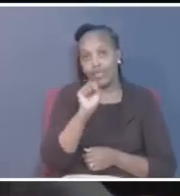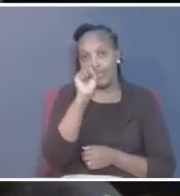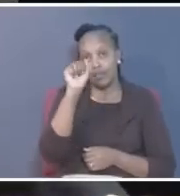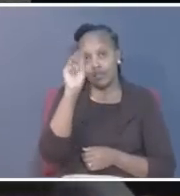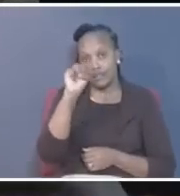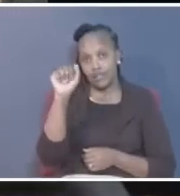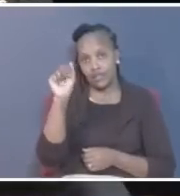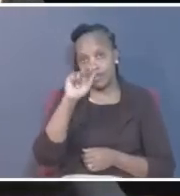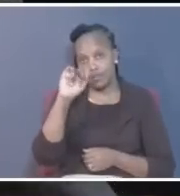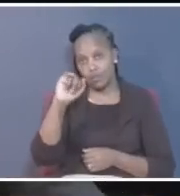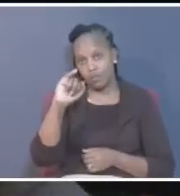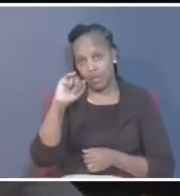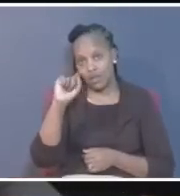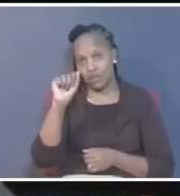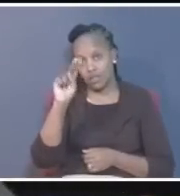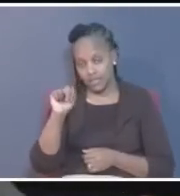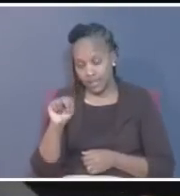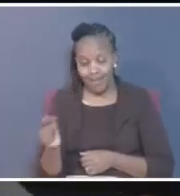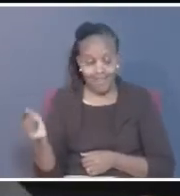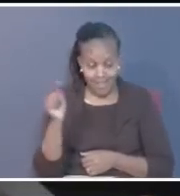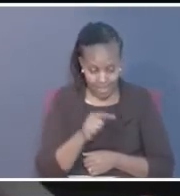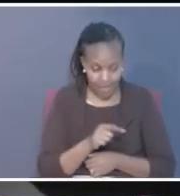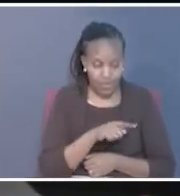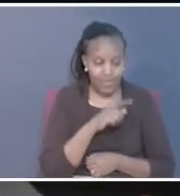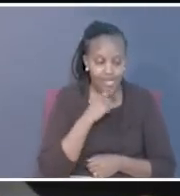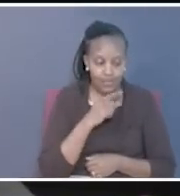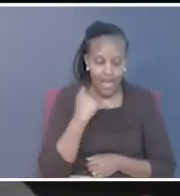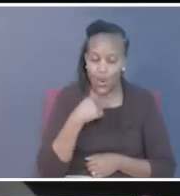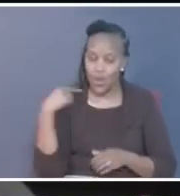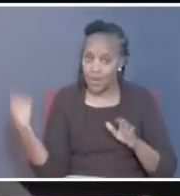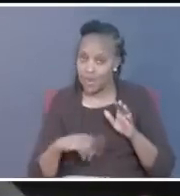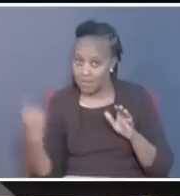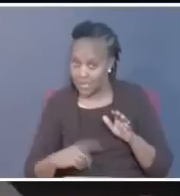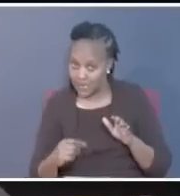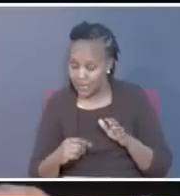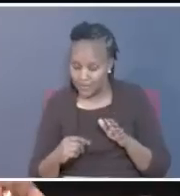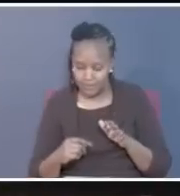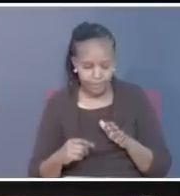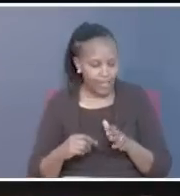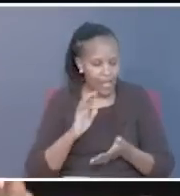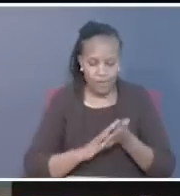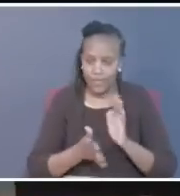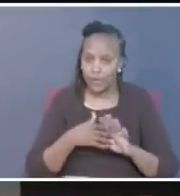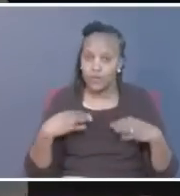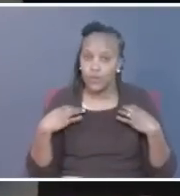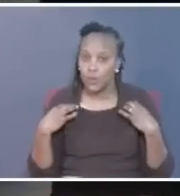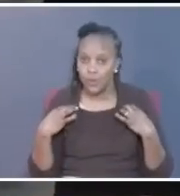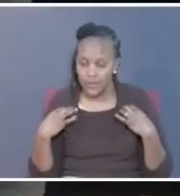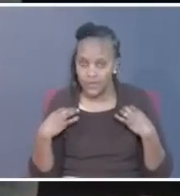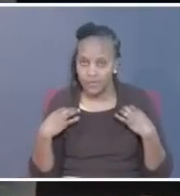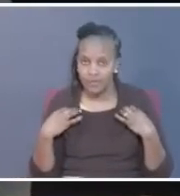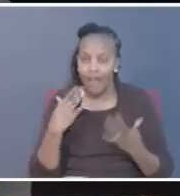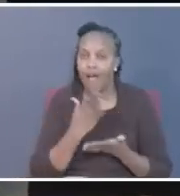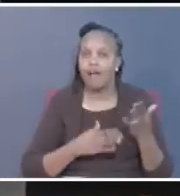told, came upon this man who had been beaten and stripped and was lying half dead on the